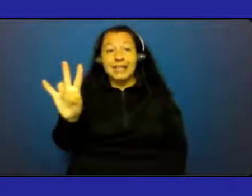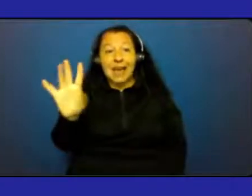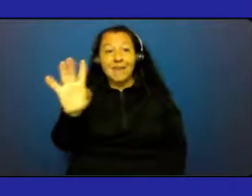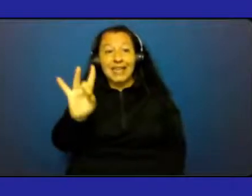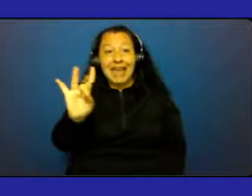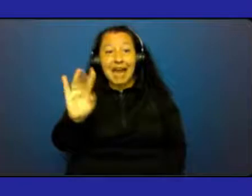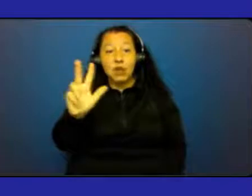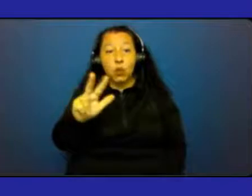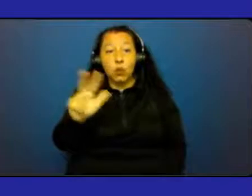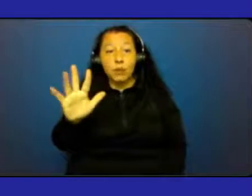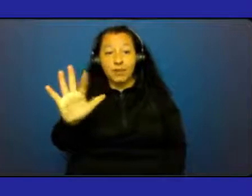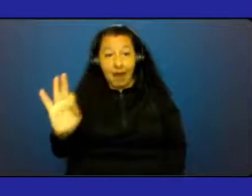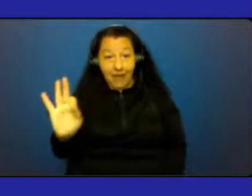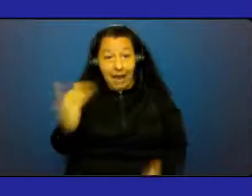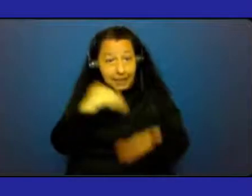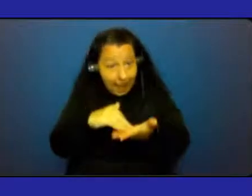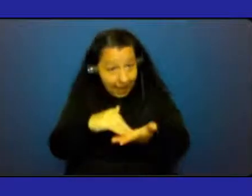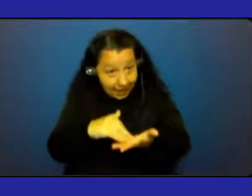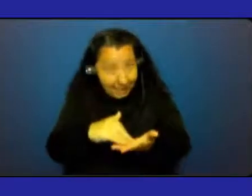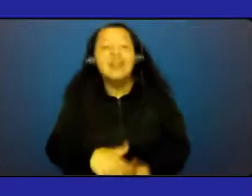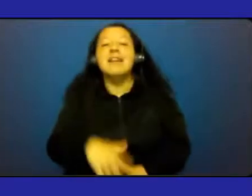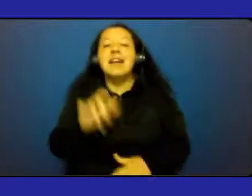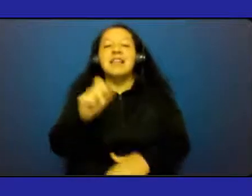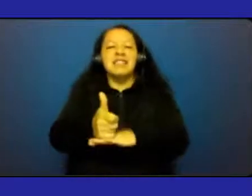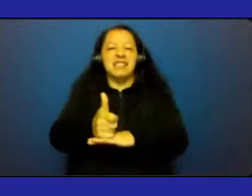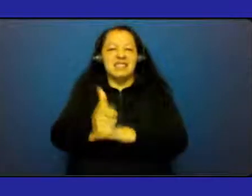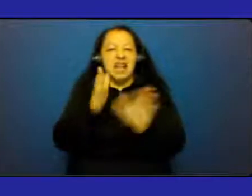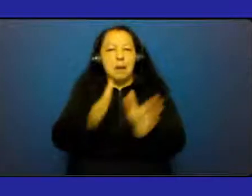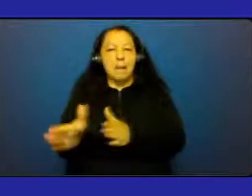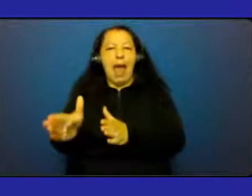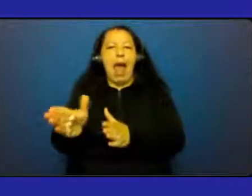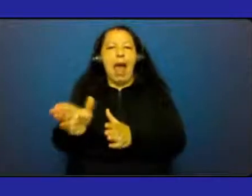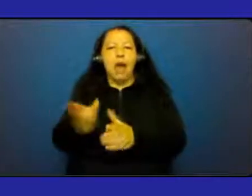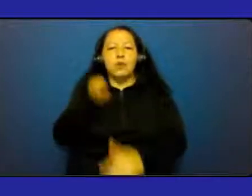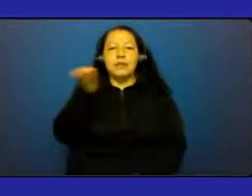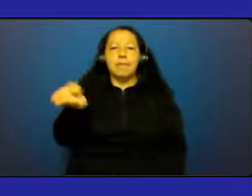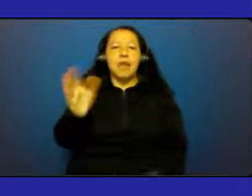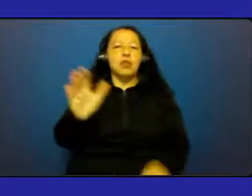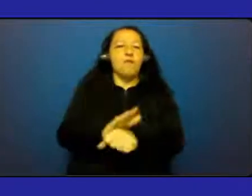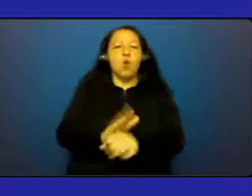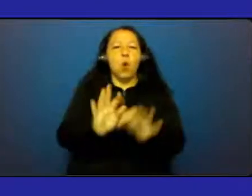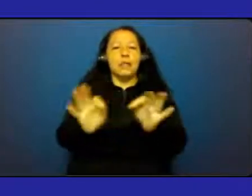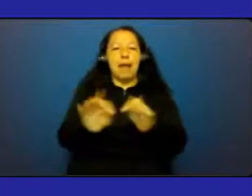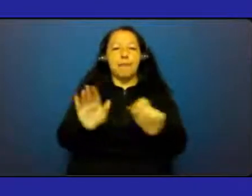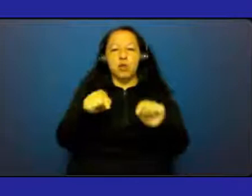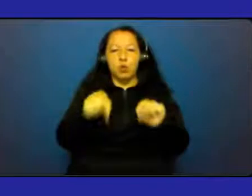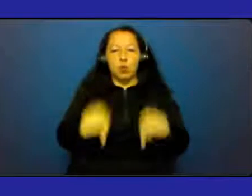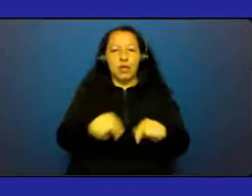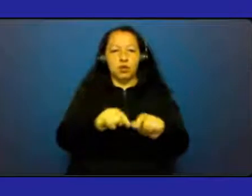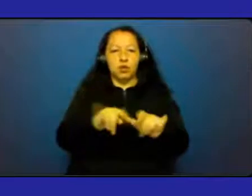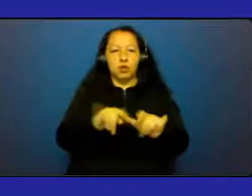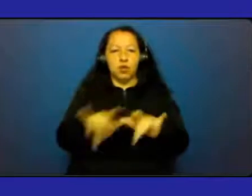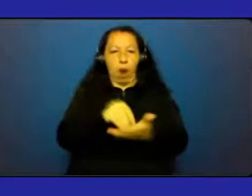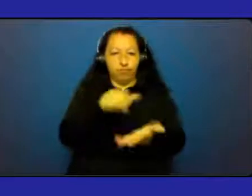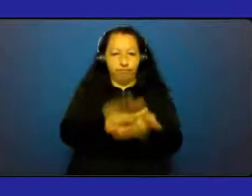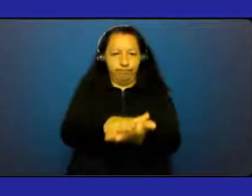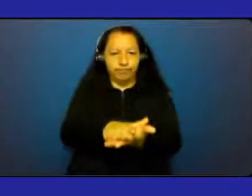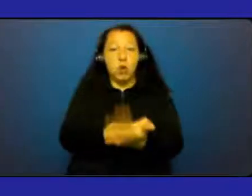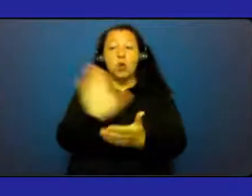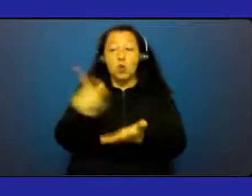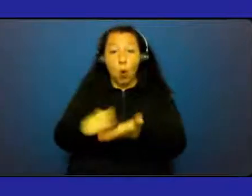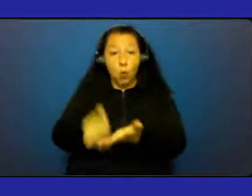212-788-3359 and making arrangements to submit the full statement into the record. Your written testimony, along with the transcript of your